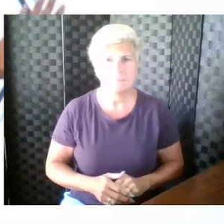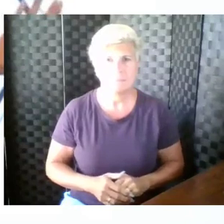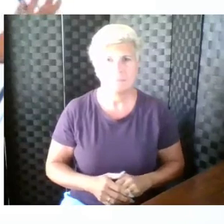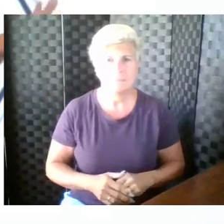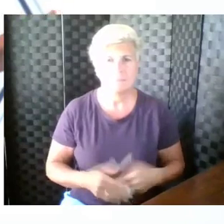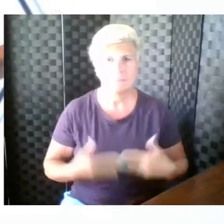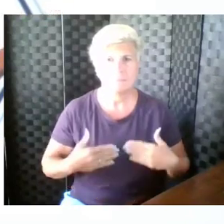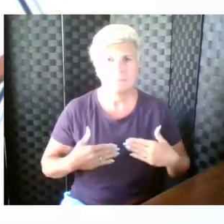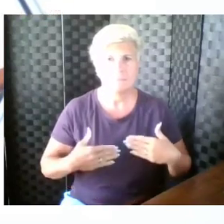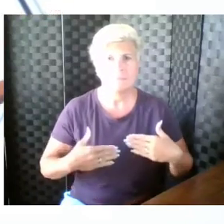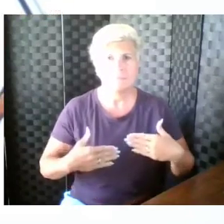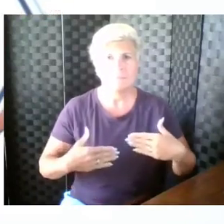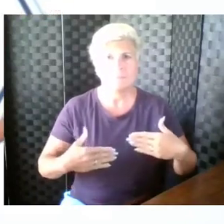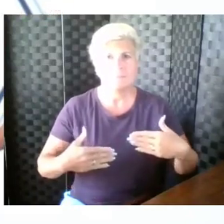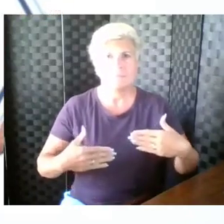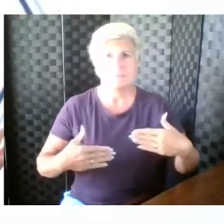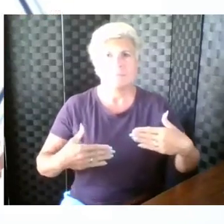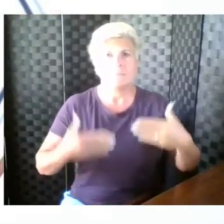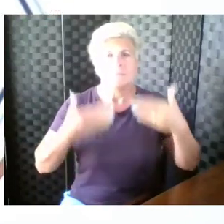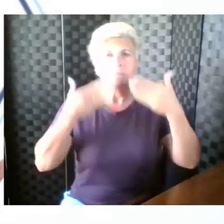Another nice big deep breath in.